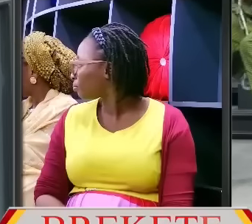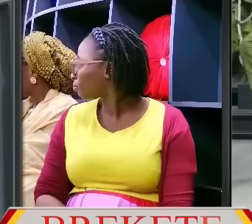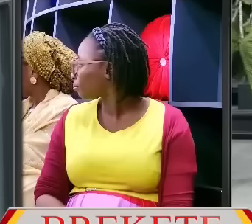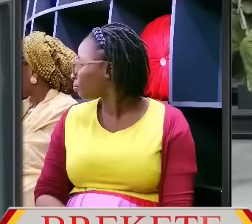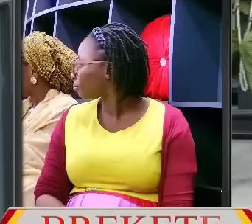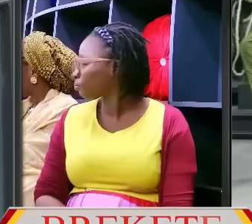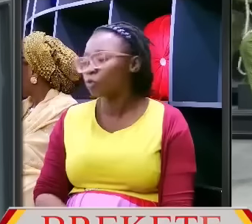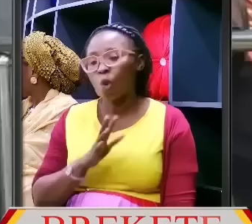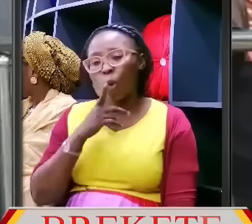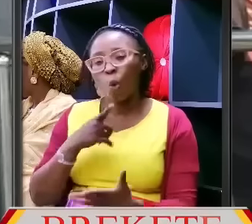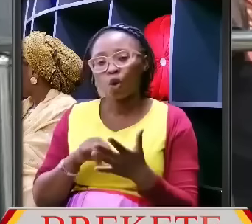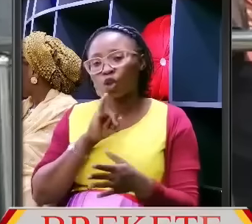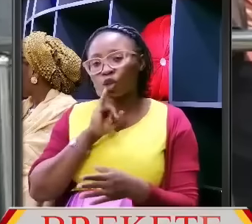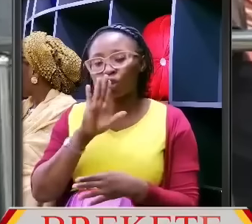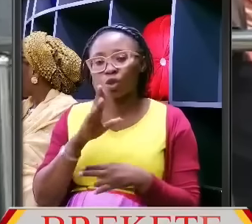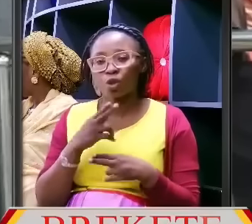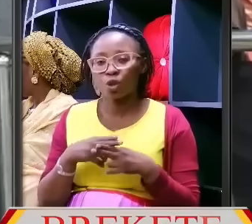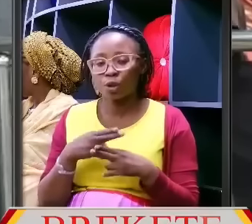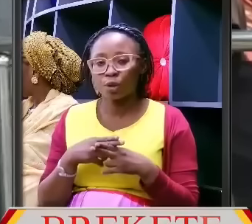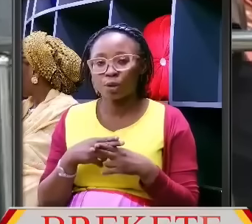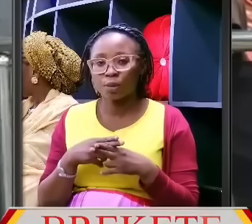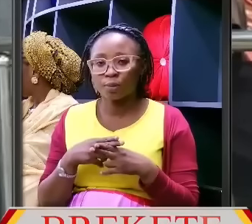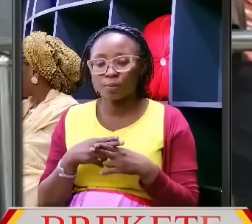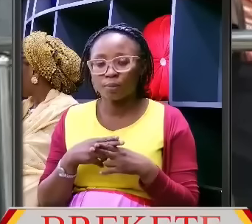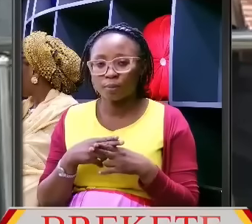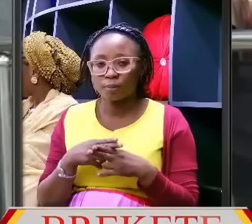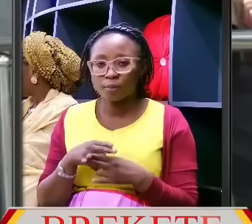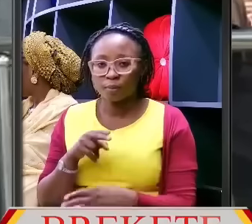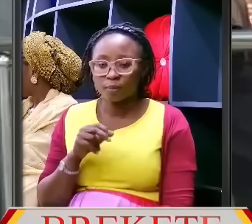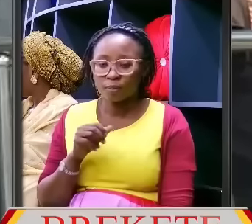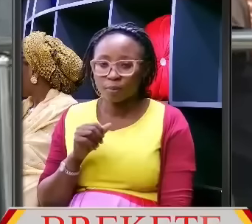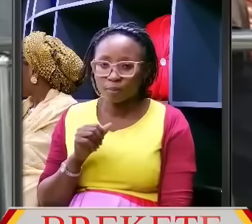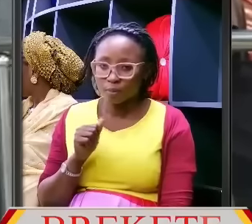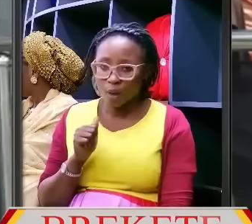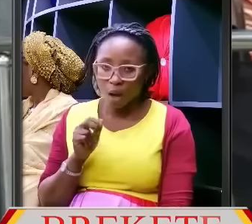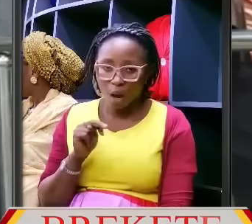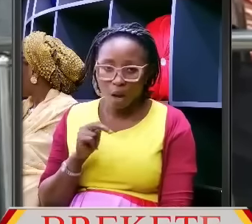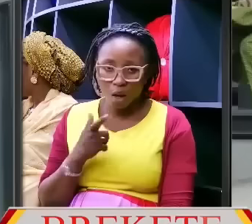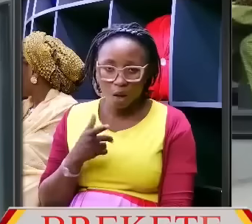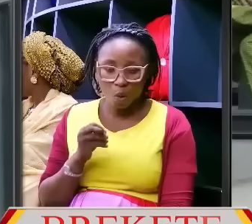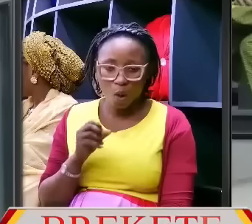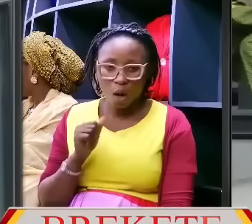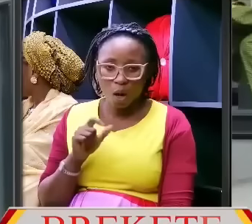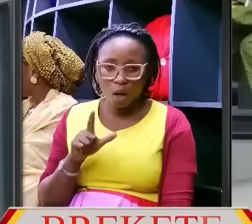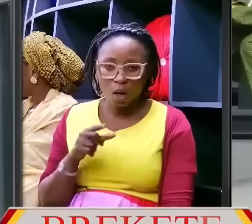Sir, what be your name, sir? My name is Awel Walasa.